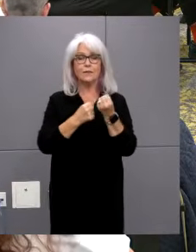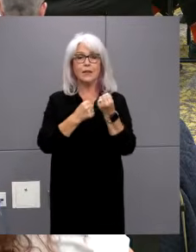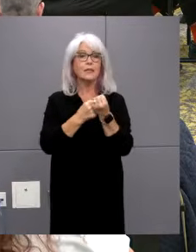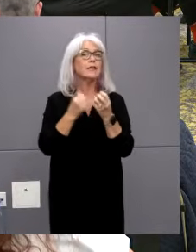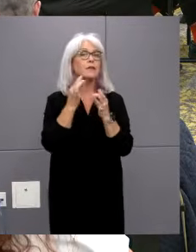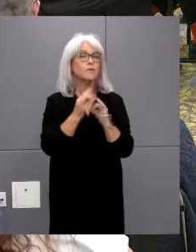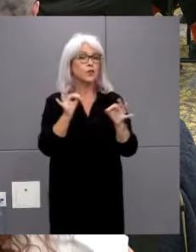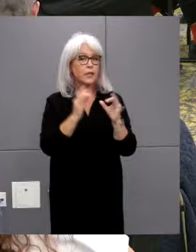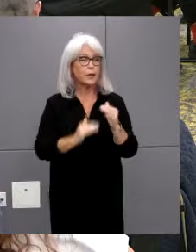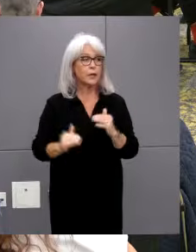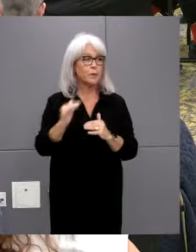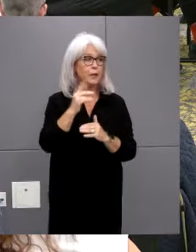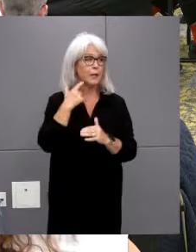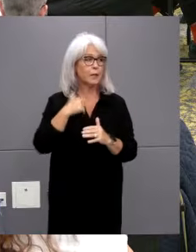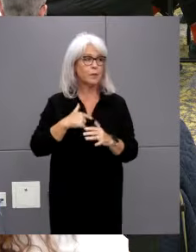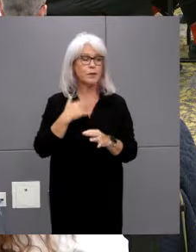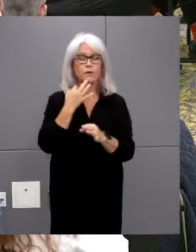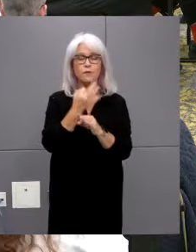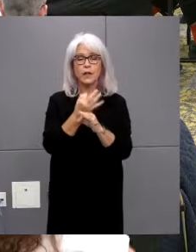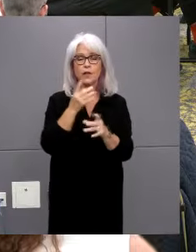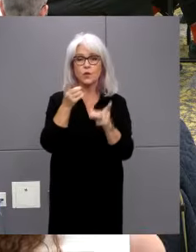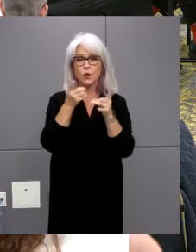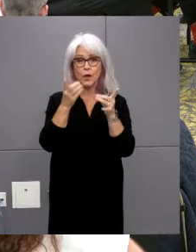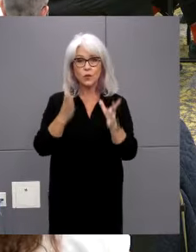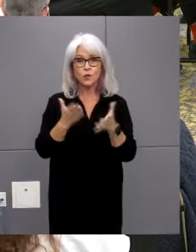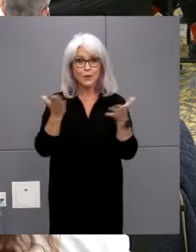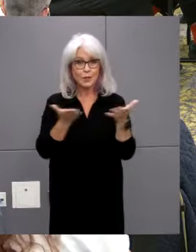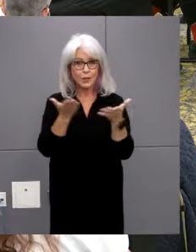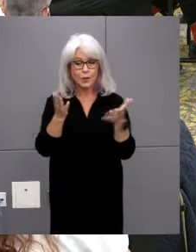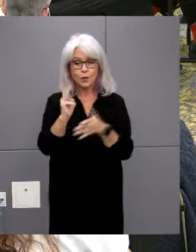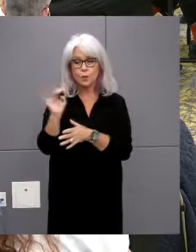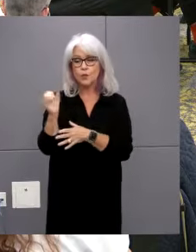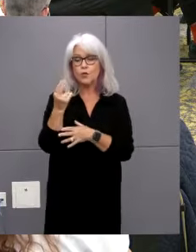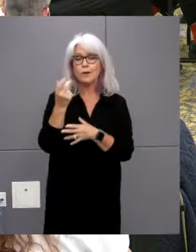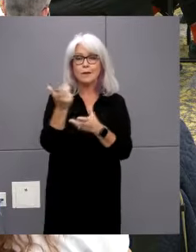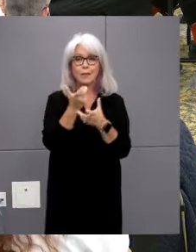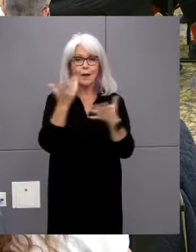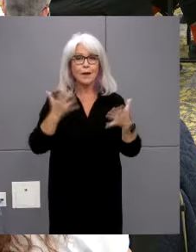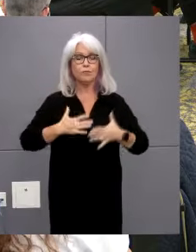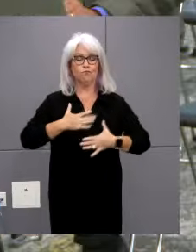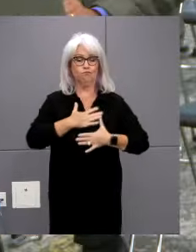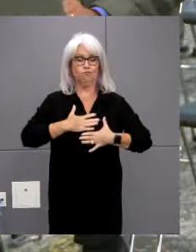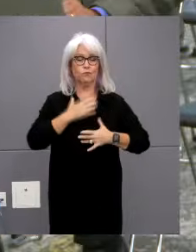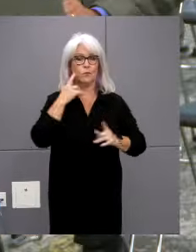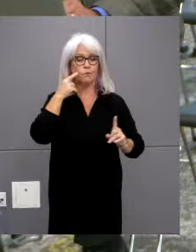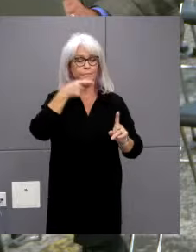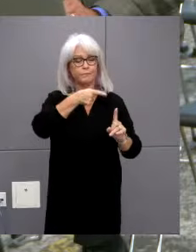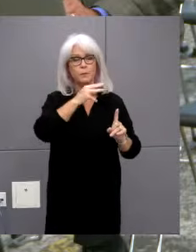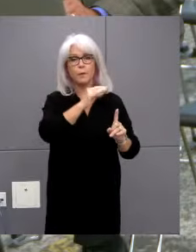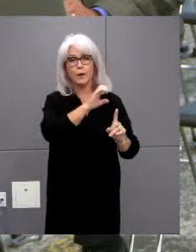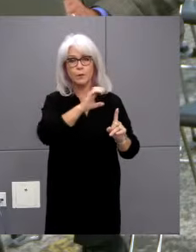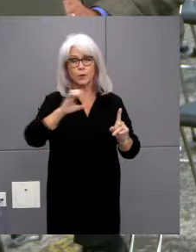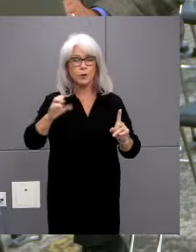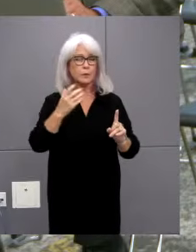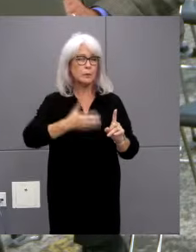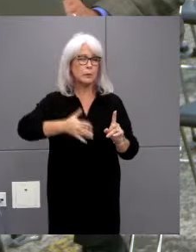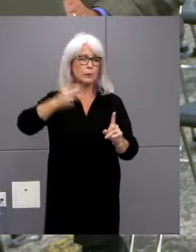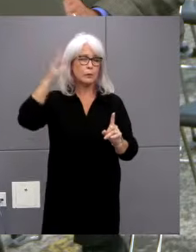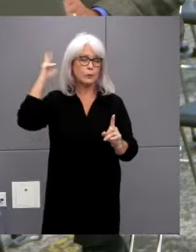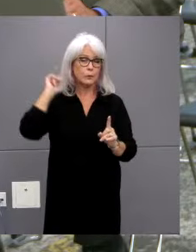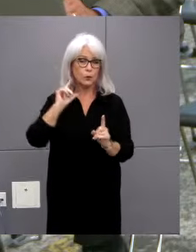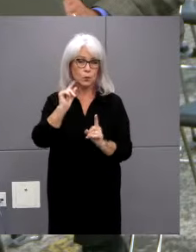faith director here in Michigan and have a long appreciation for Mott Community College going back at least 20